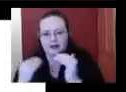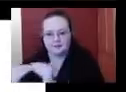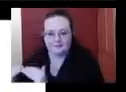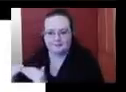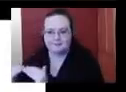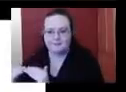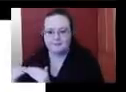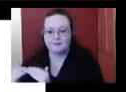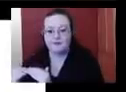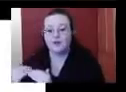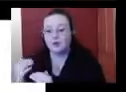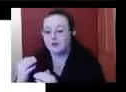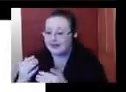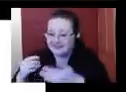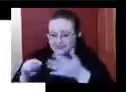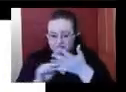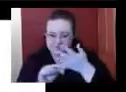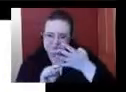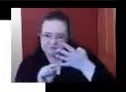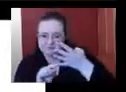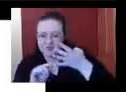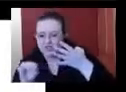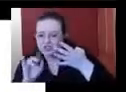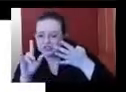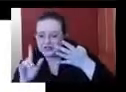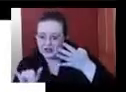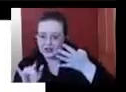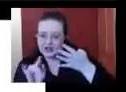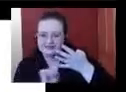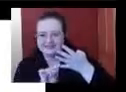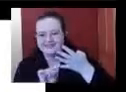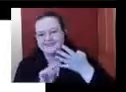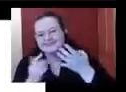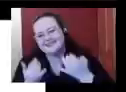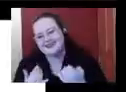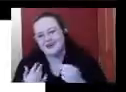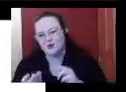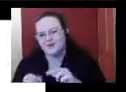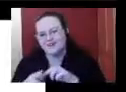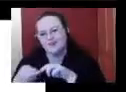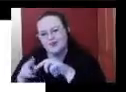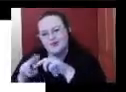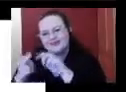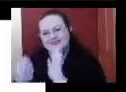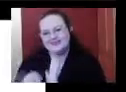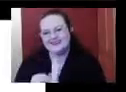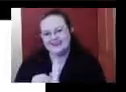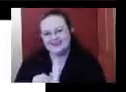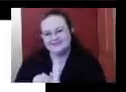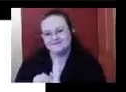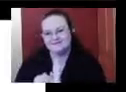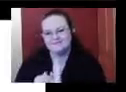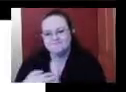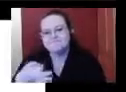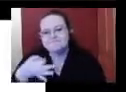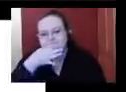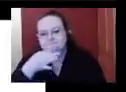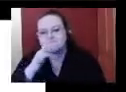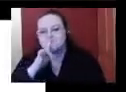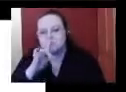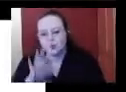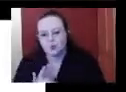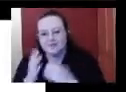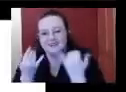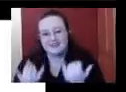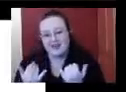July, we have started to see an increase in cases once again. Experts in Canada have confirmed we are now